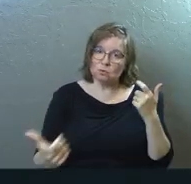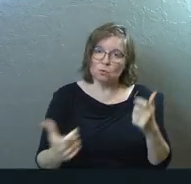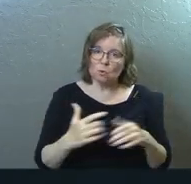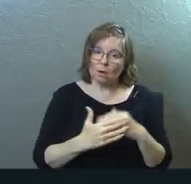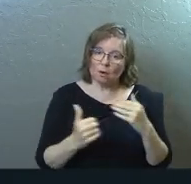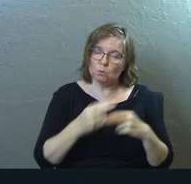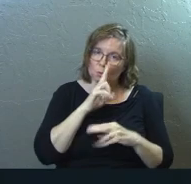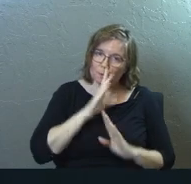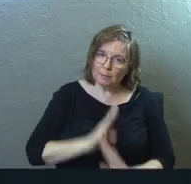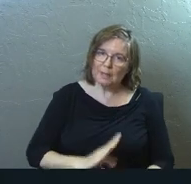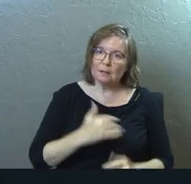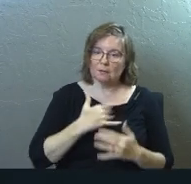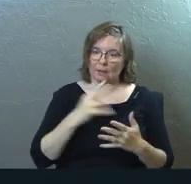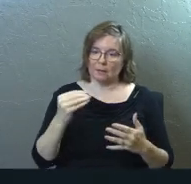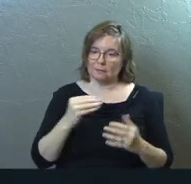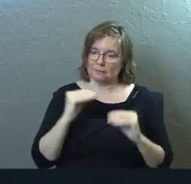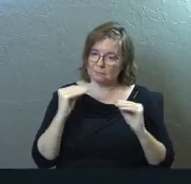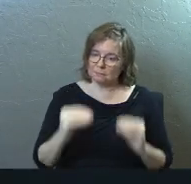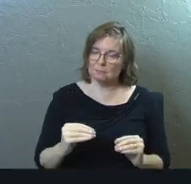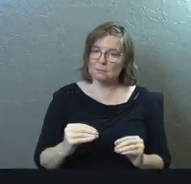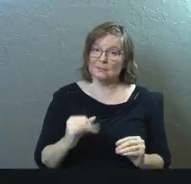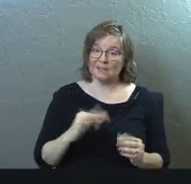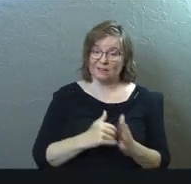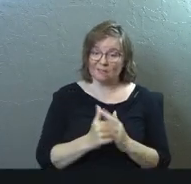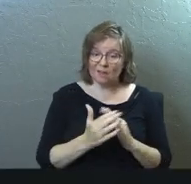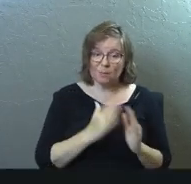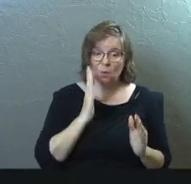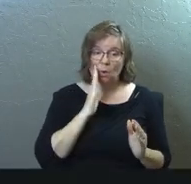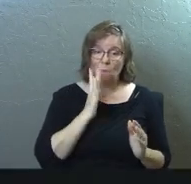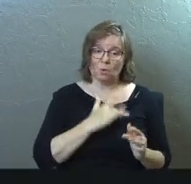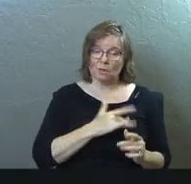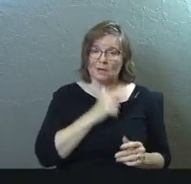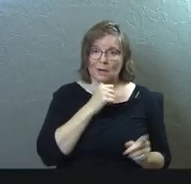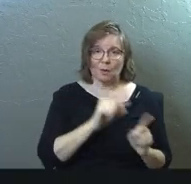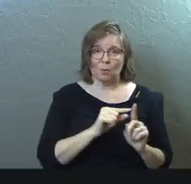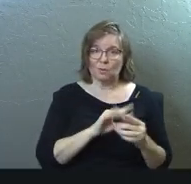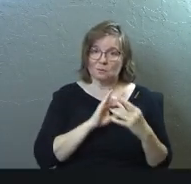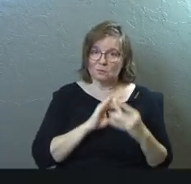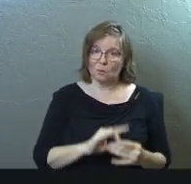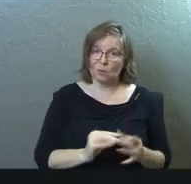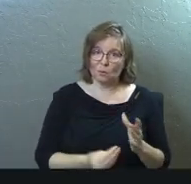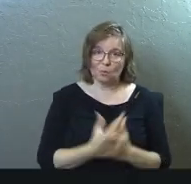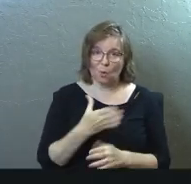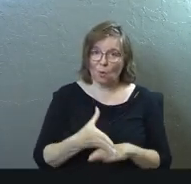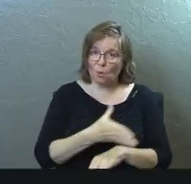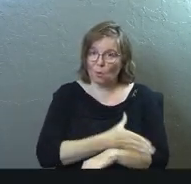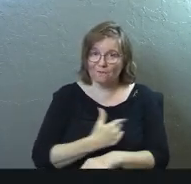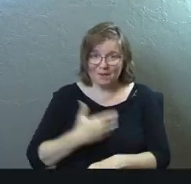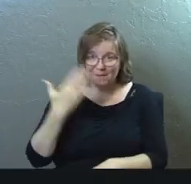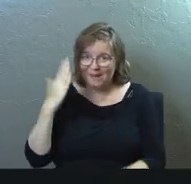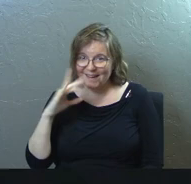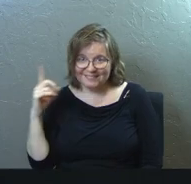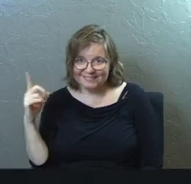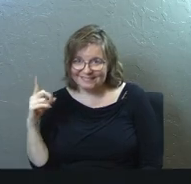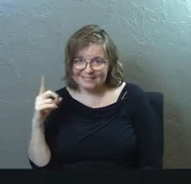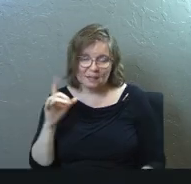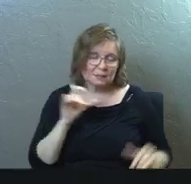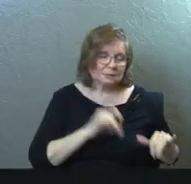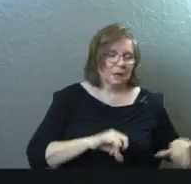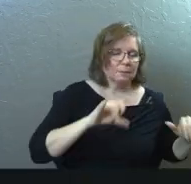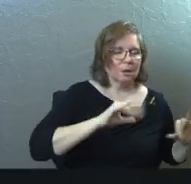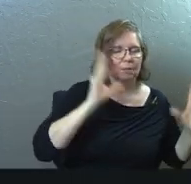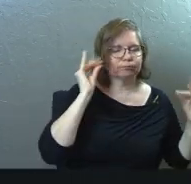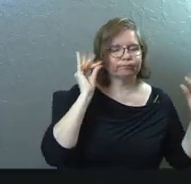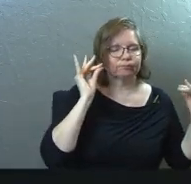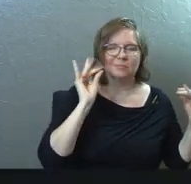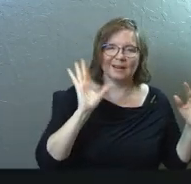being a teachable person, right? If it's comfortable and known, those usually aren't words that are associated with growth from God. He's like, you gotta have